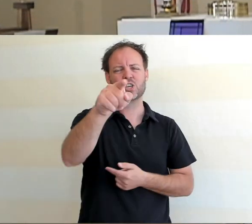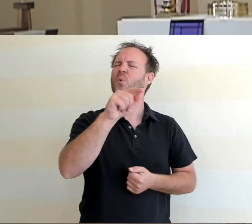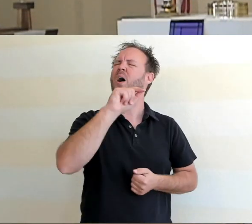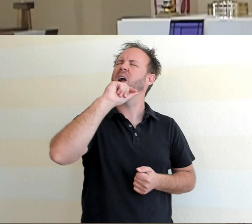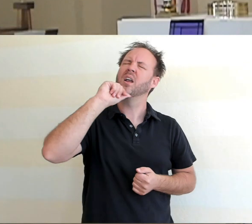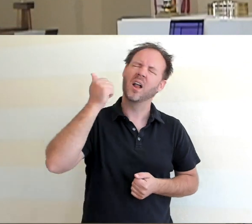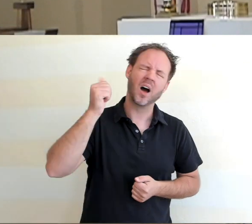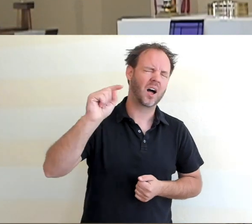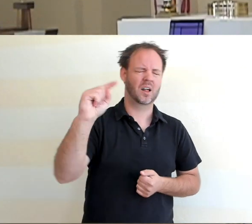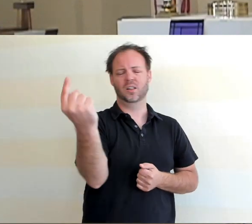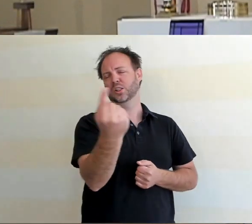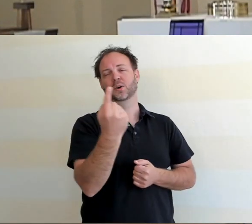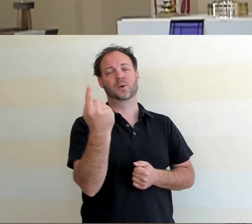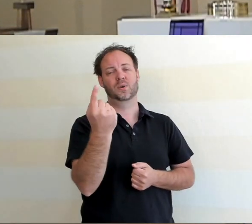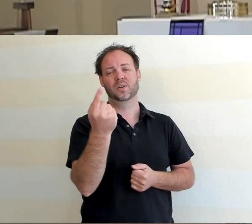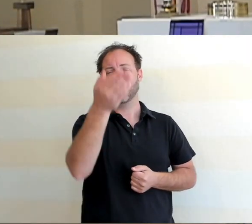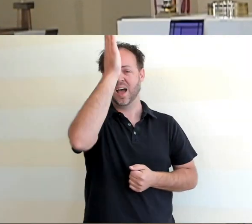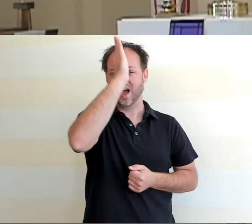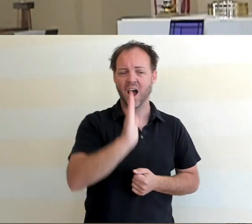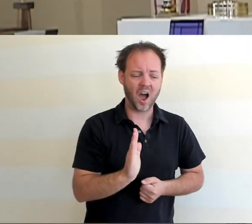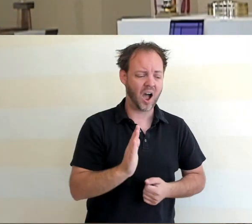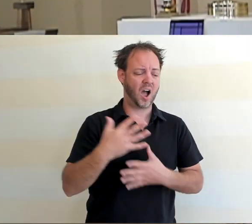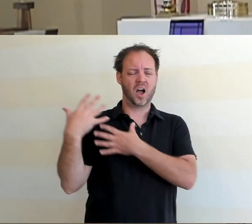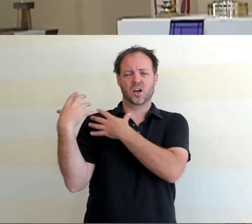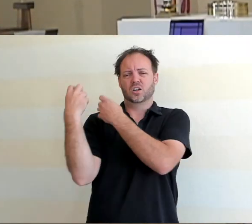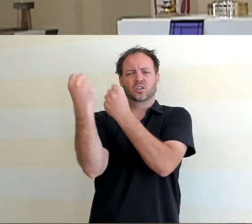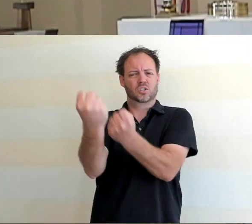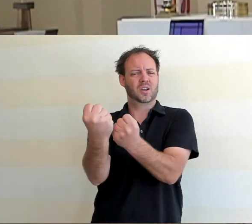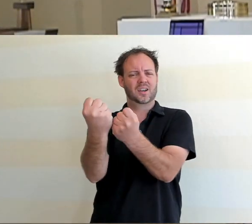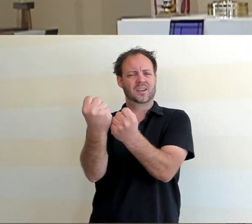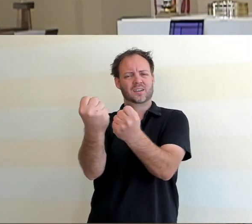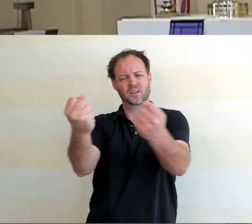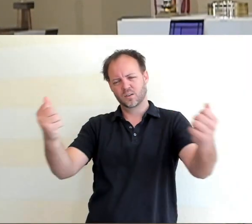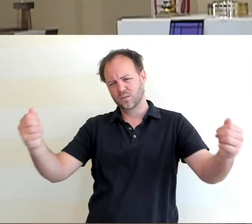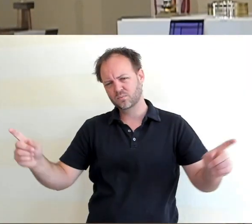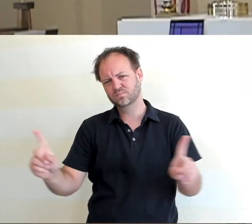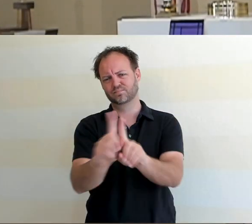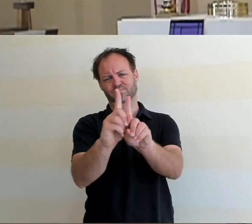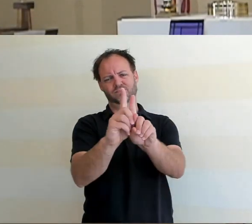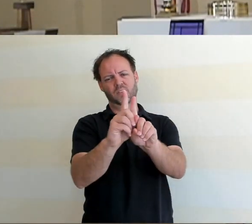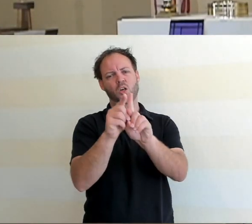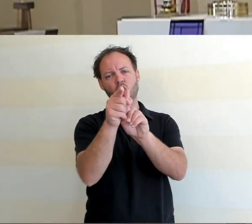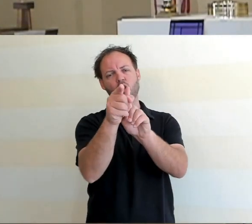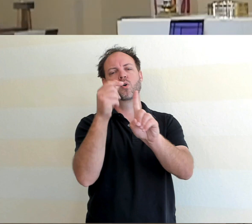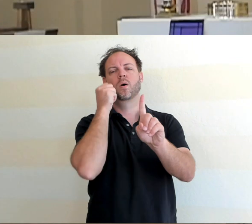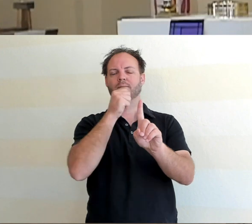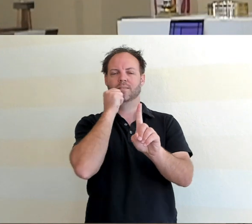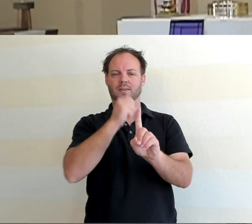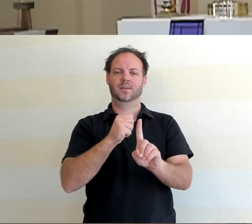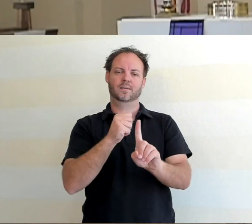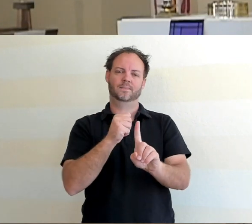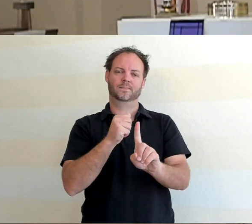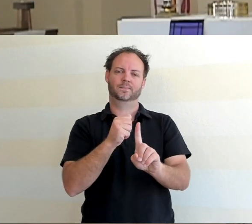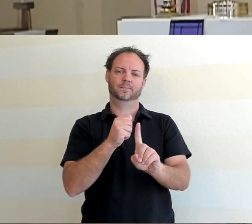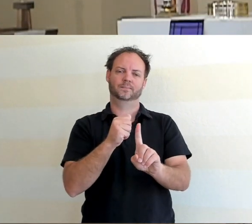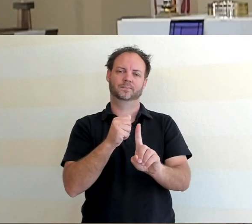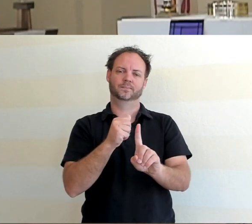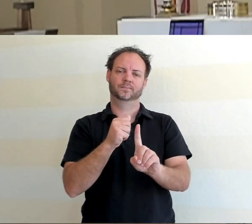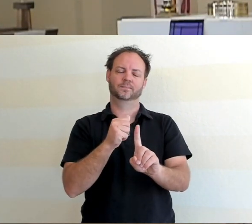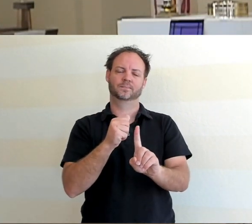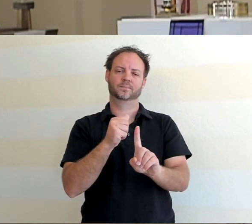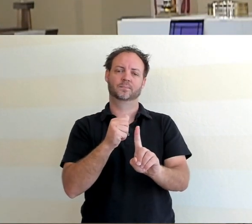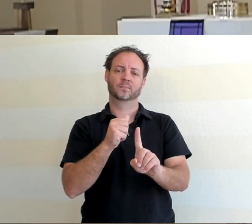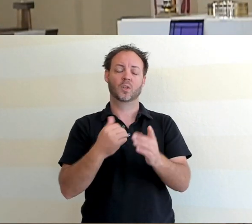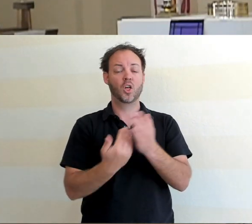not alone and that God's strength will be with you throughout the day. The